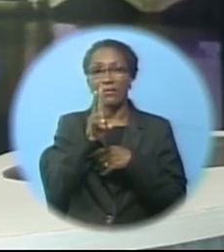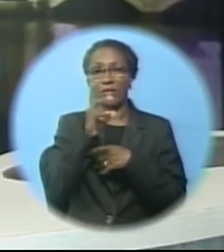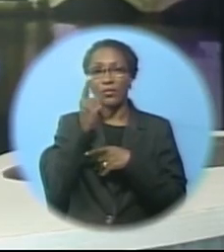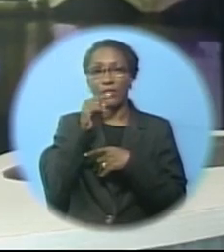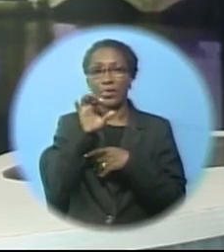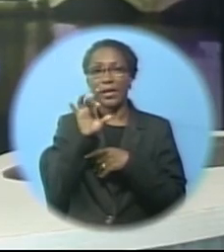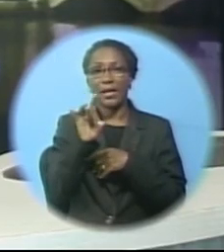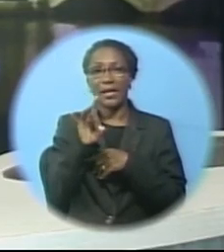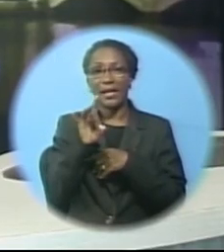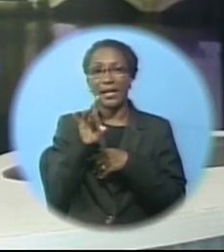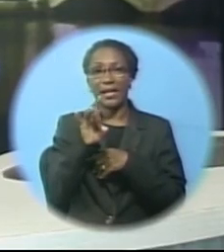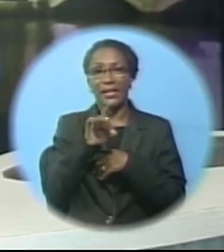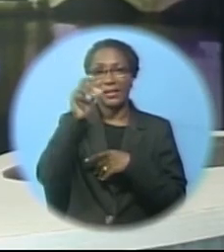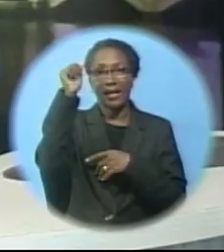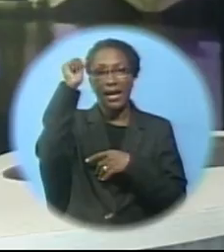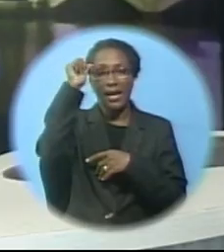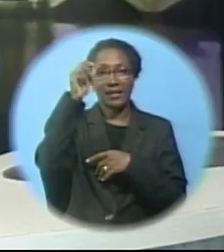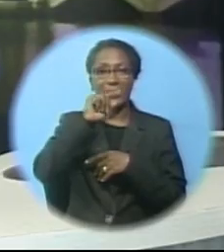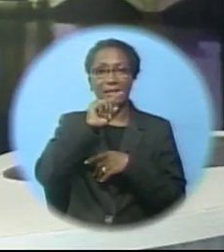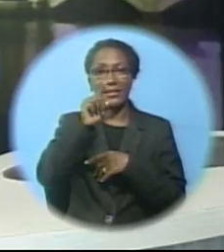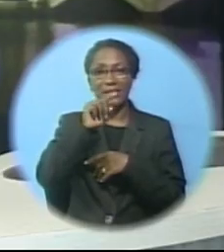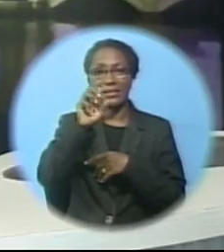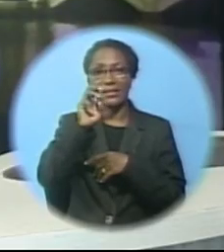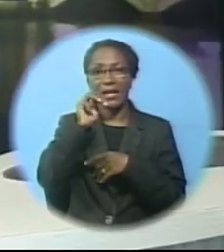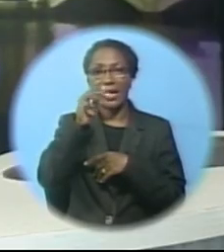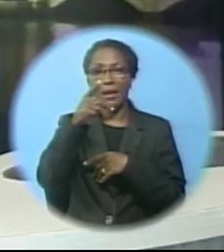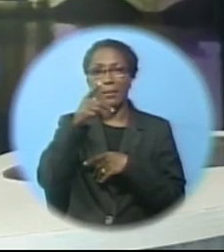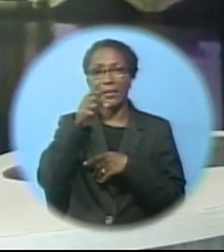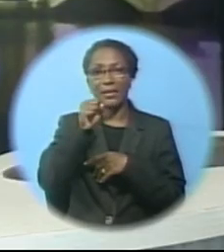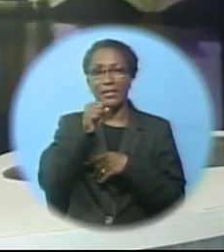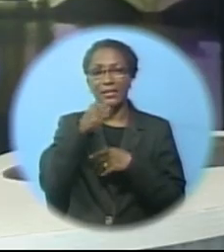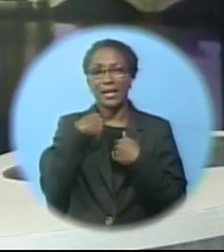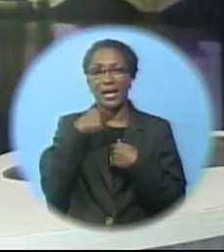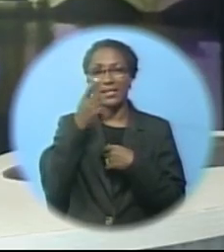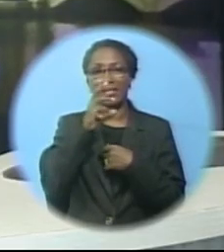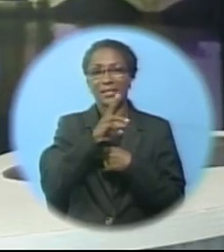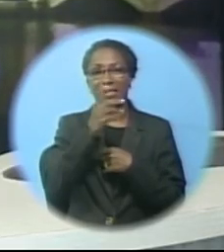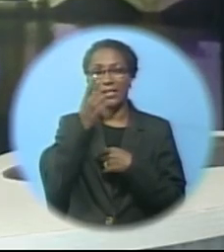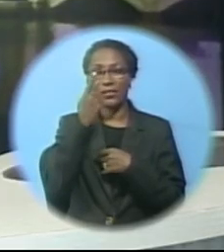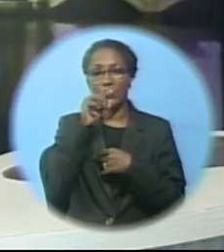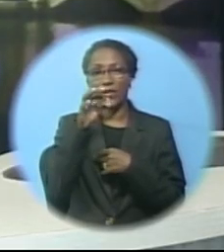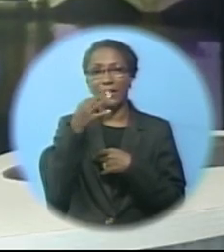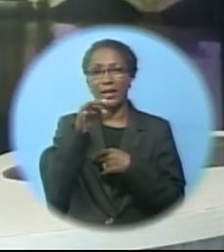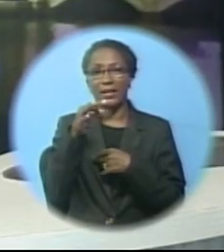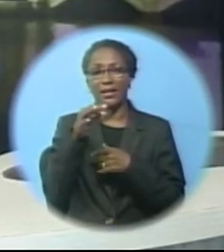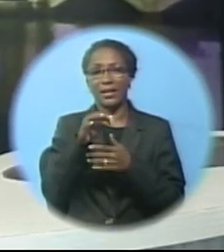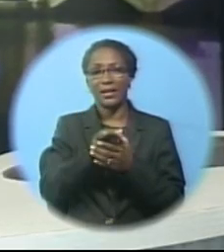Adam Zampa's figures of 6 for 19 being the second best in the tournament's history.